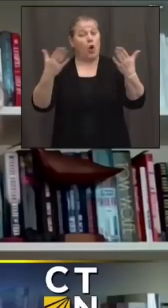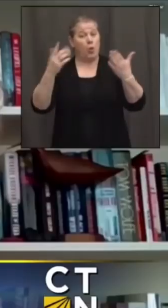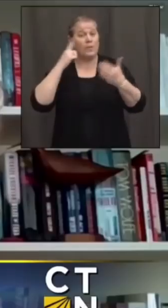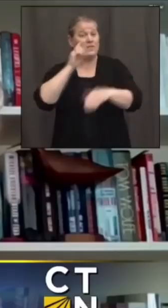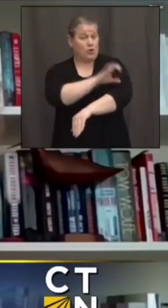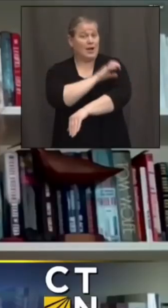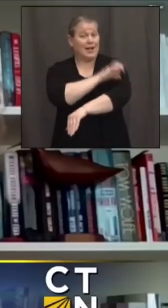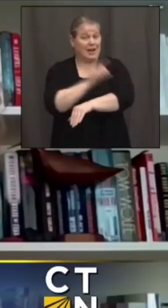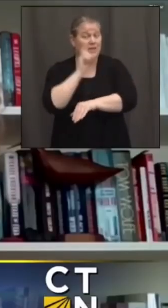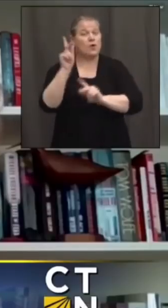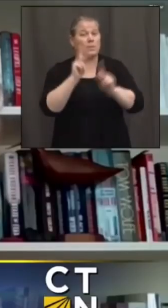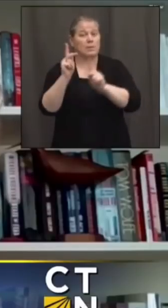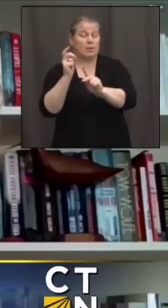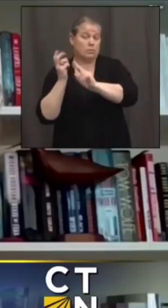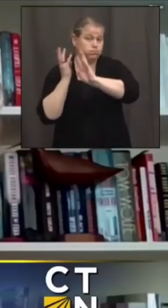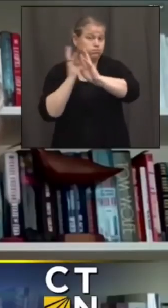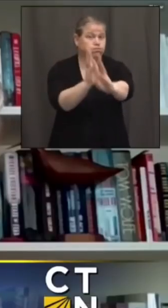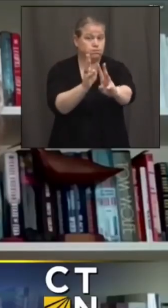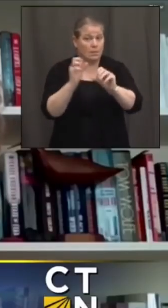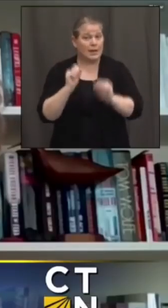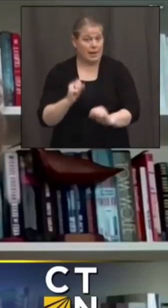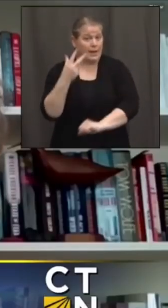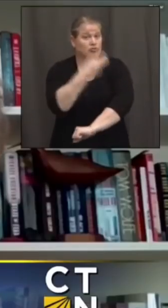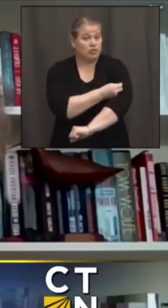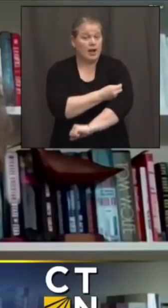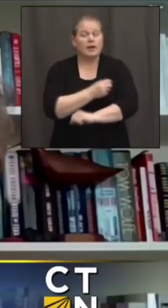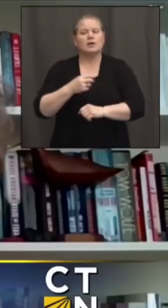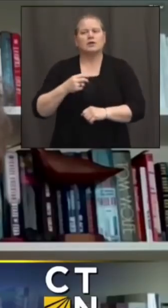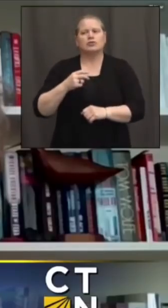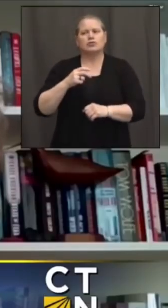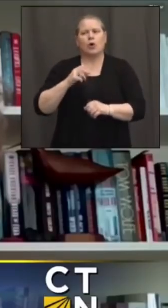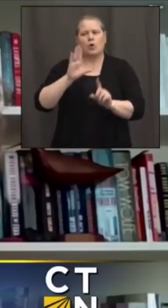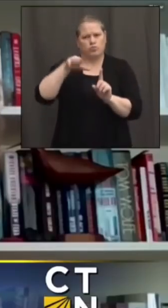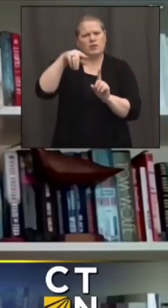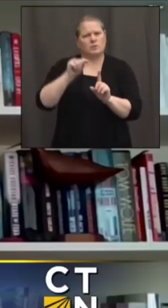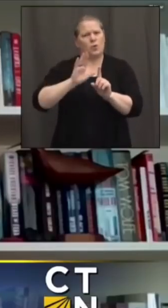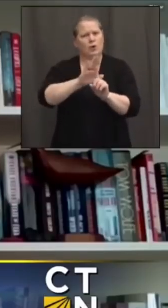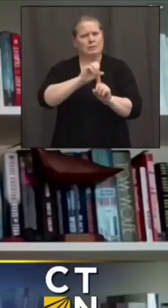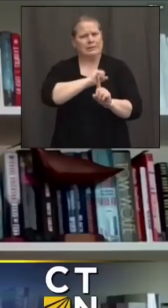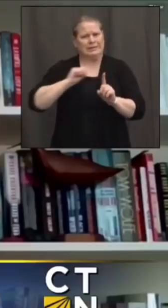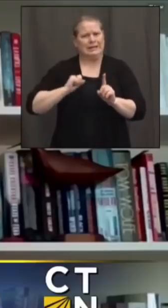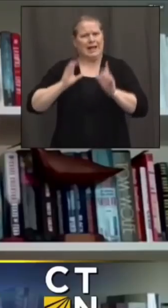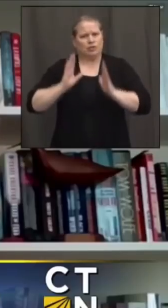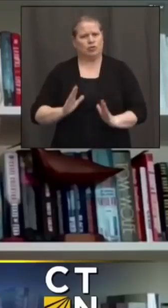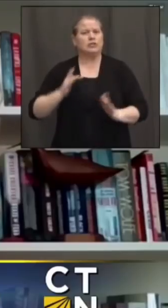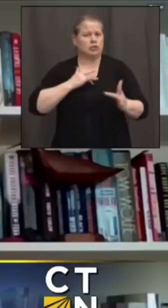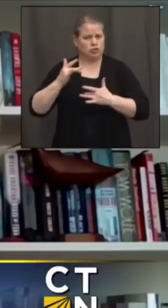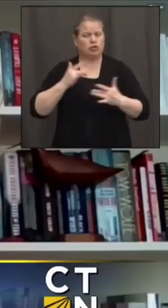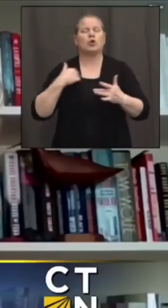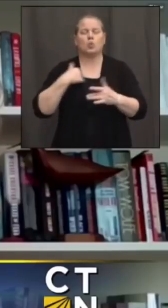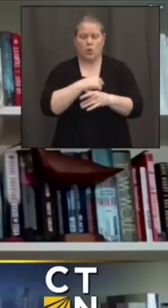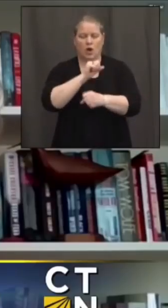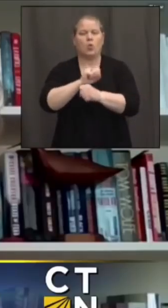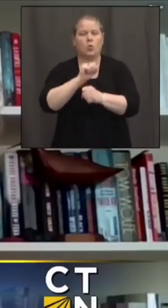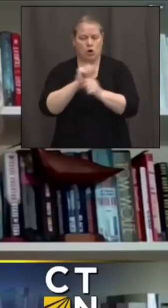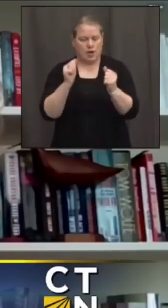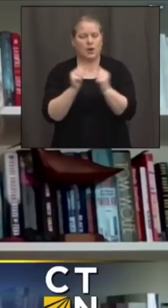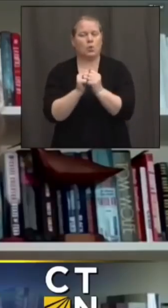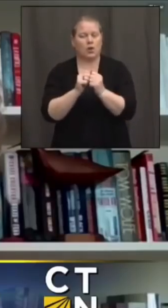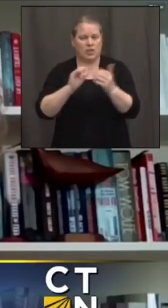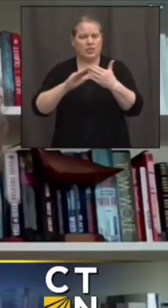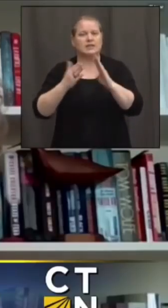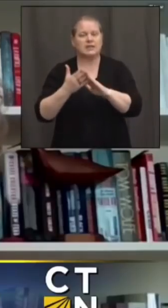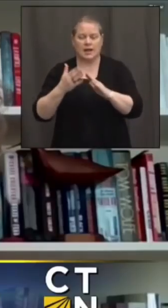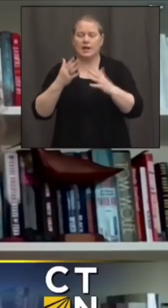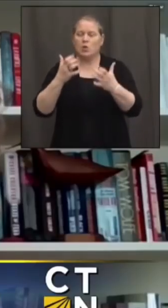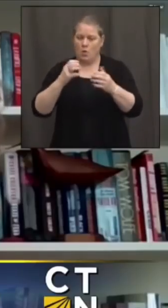certainly appreciate the senator's concern. We are working closely with the city. We want to see those rates get right back up, and we're